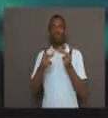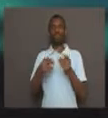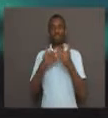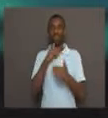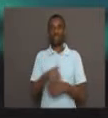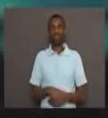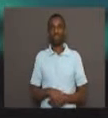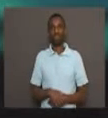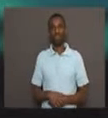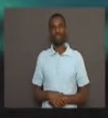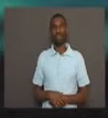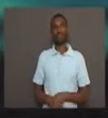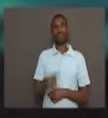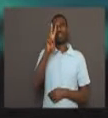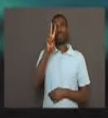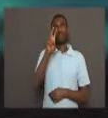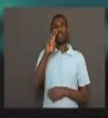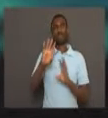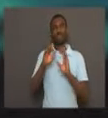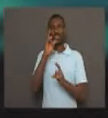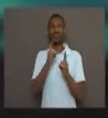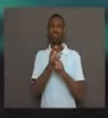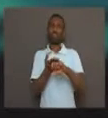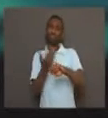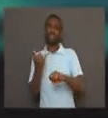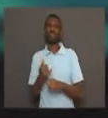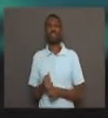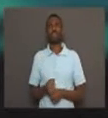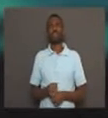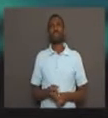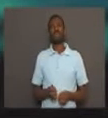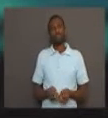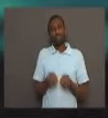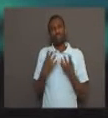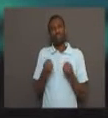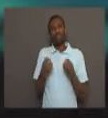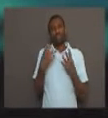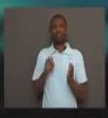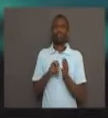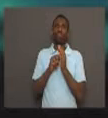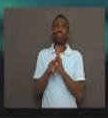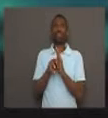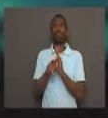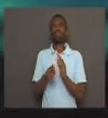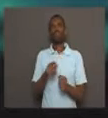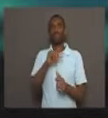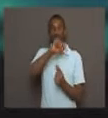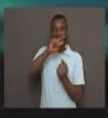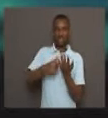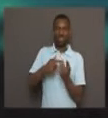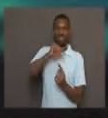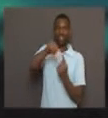Before the 20th century, there had been many models of the atom.